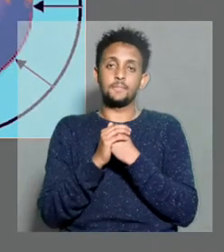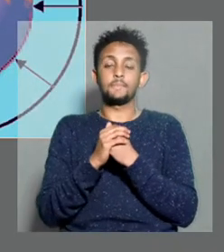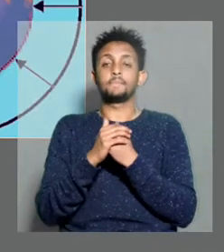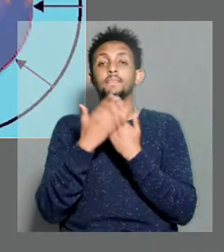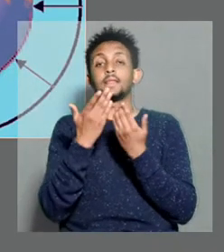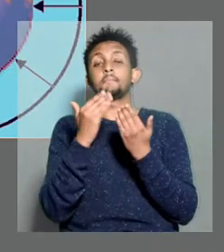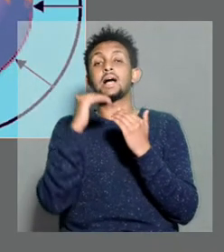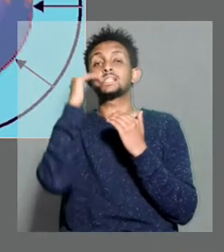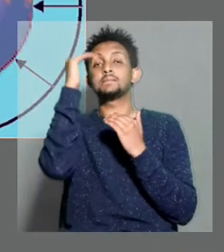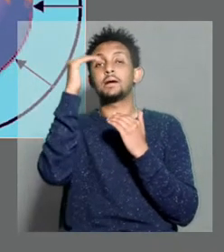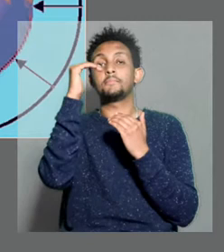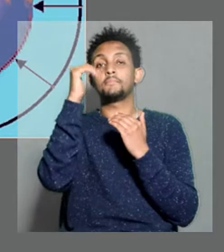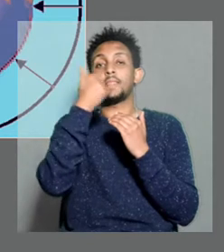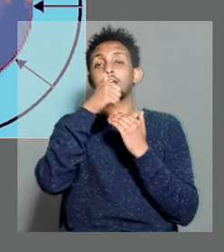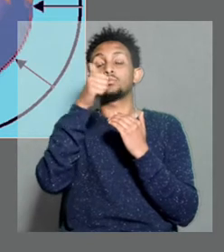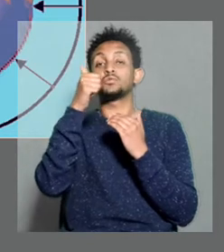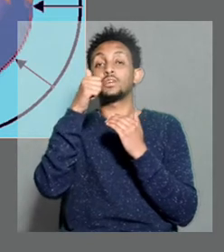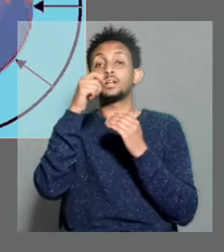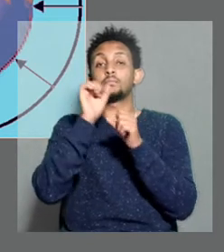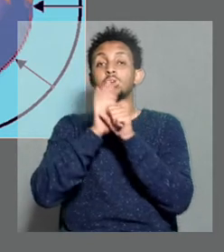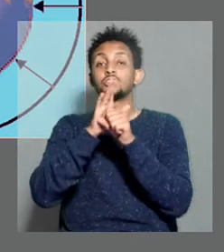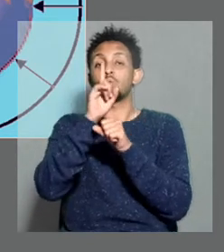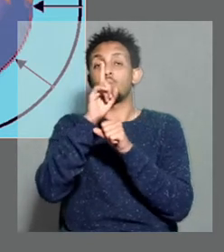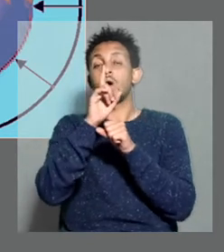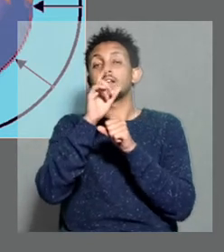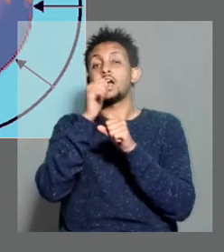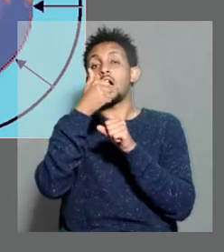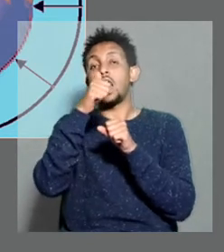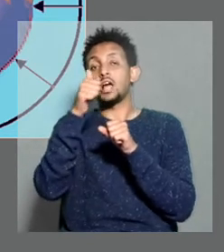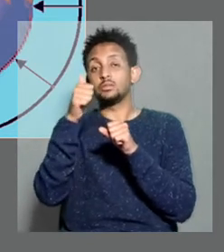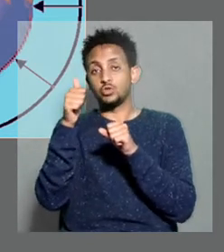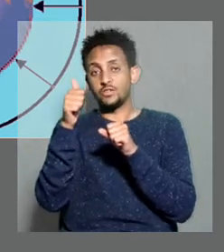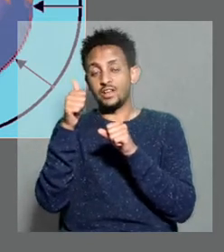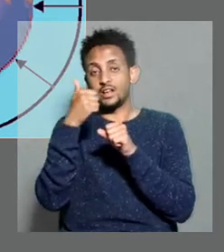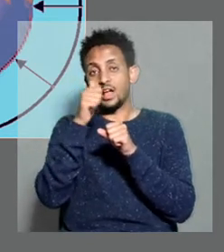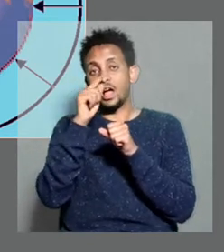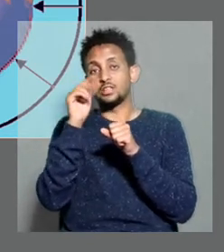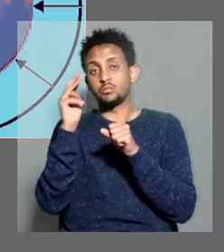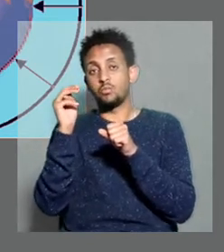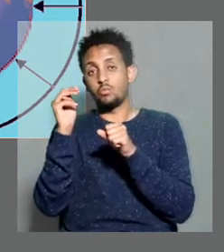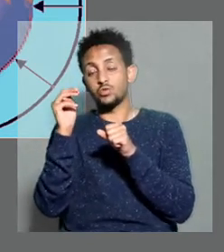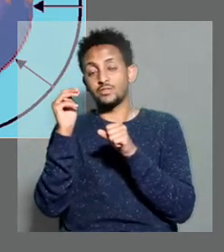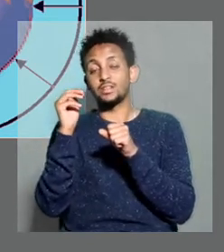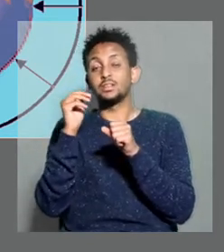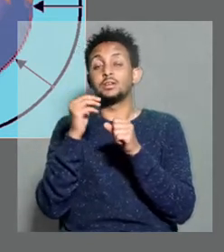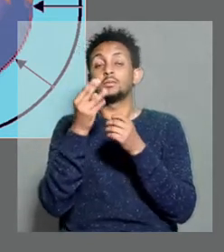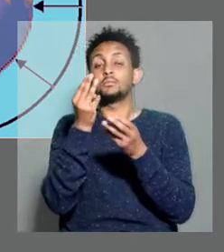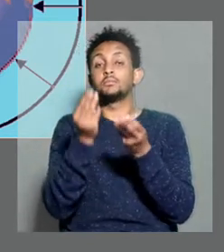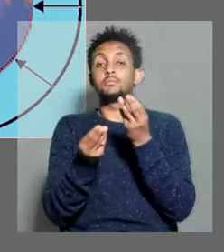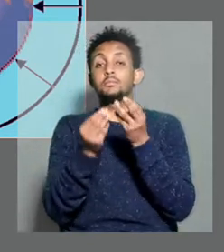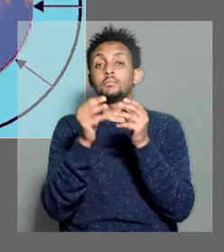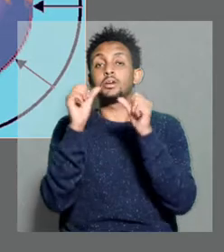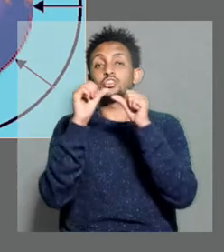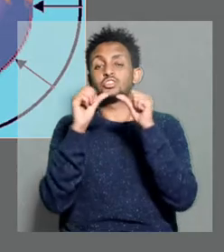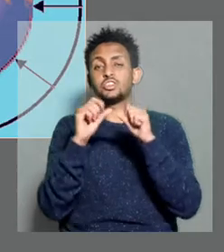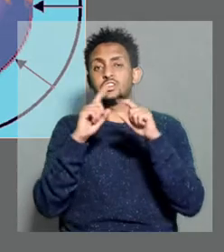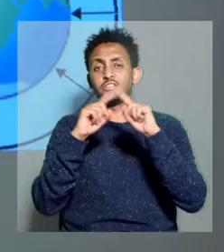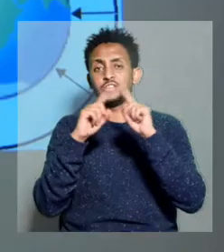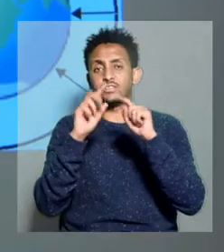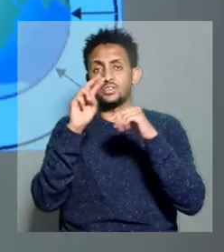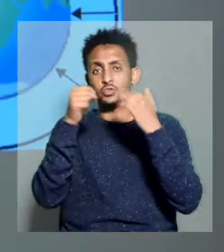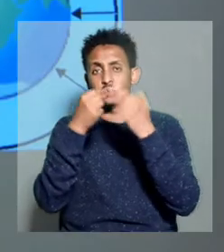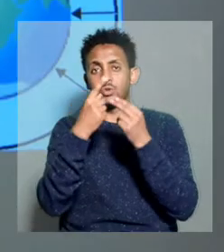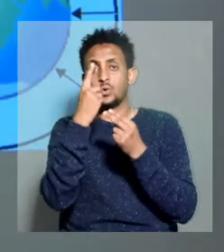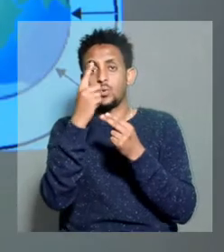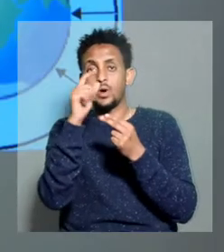And the maximum atmospheric pressure is given to be one atmosphere. Actually, atmospheric pressure can be measured using different units.